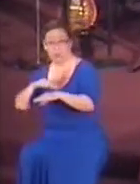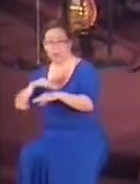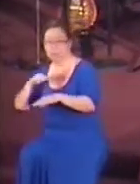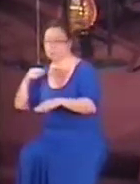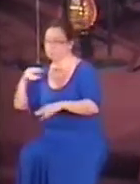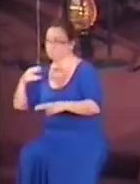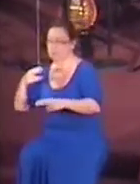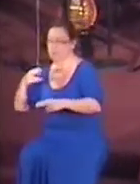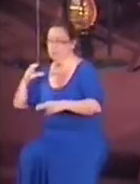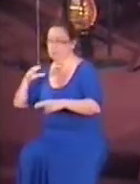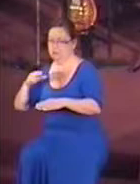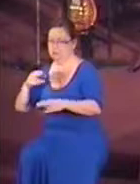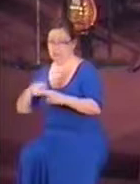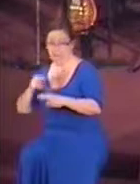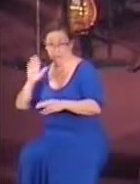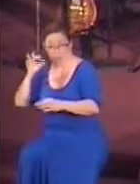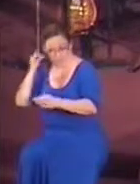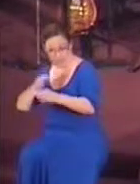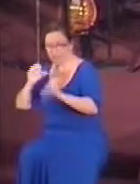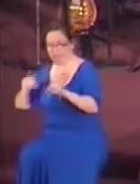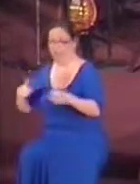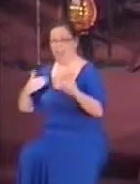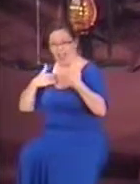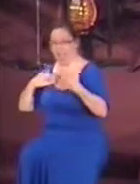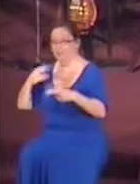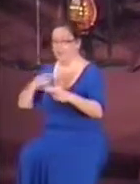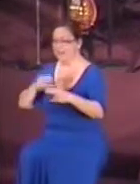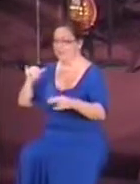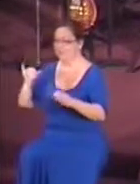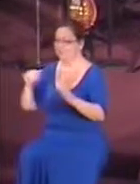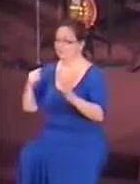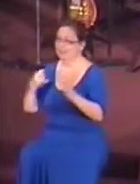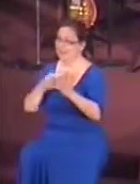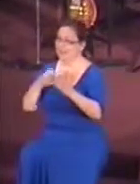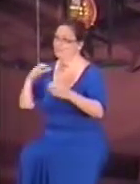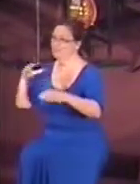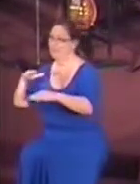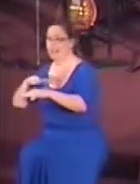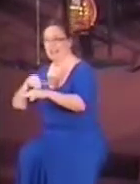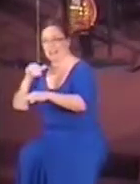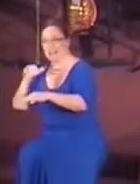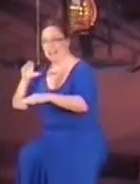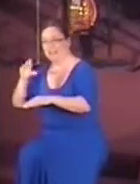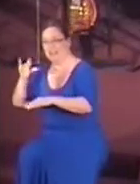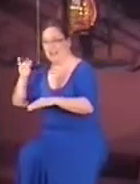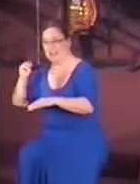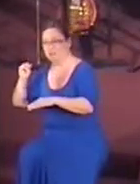and name your faith, you can have it. It's that name it, claim it stuff. Have you ever heard about that on TV? You'll see